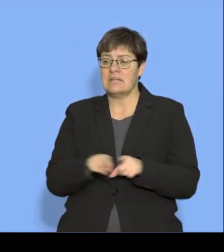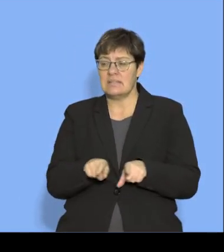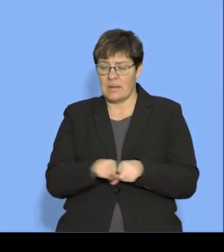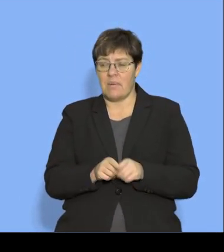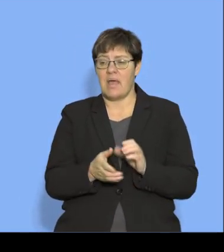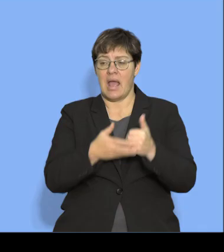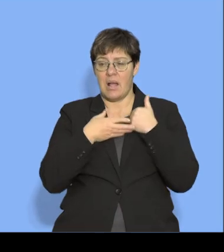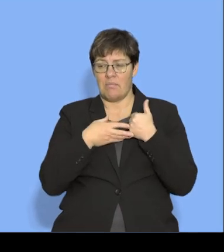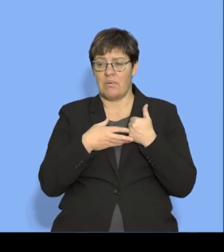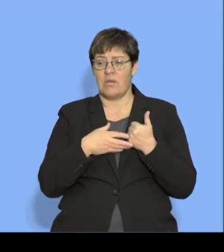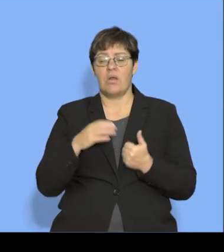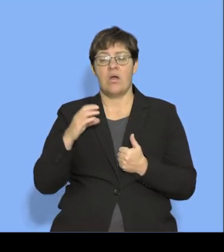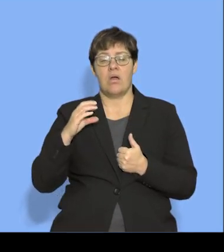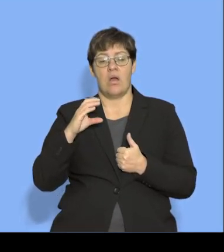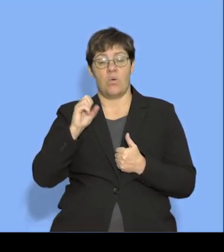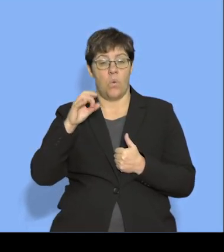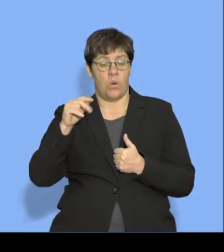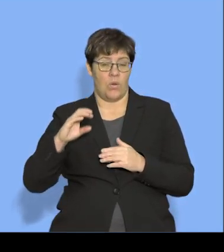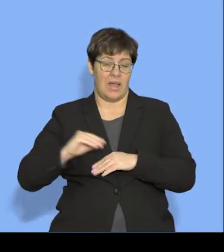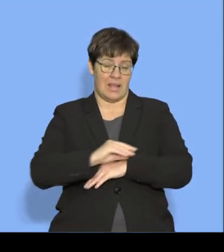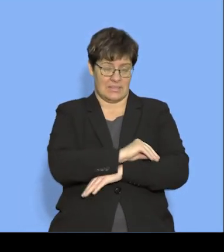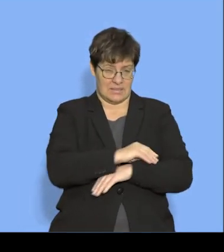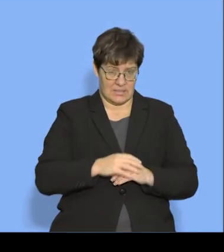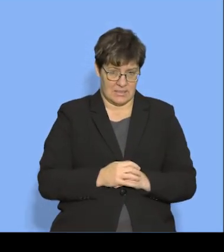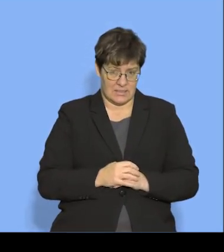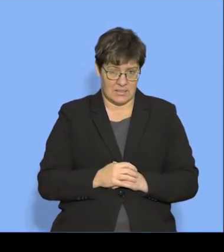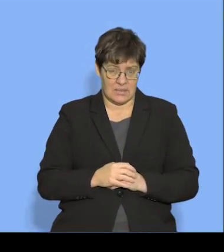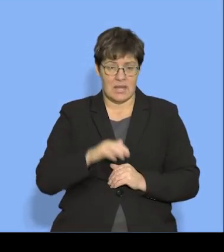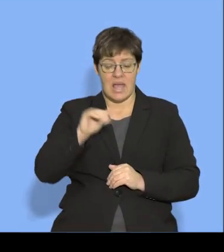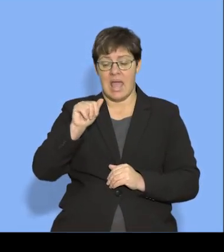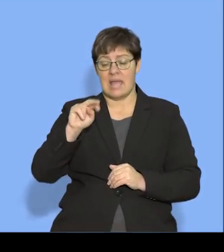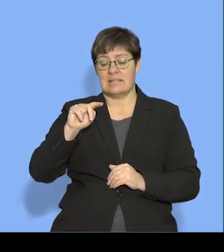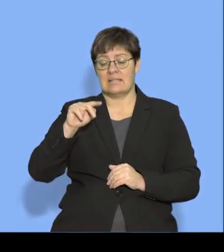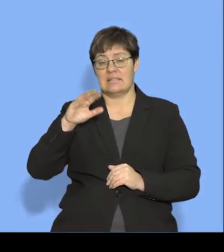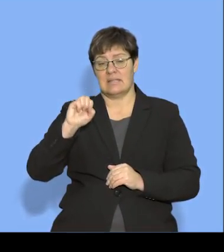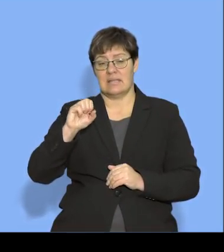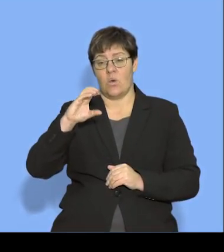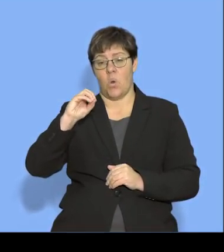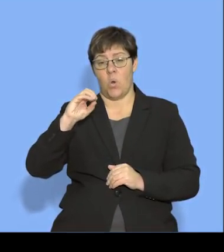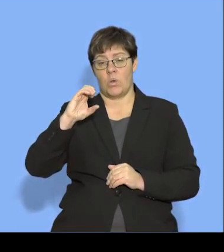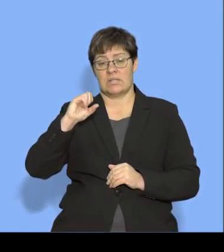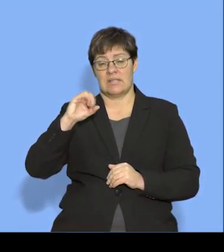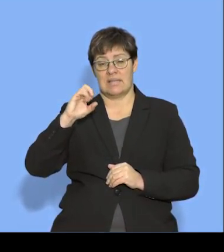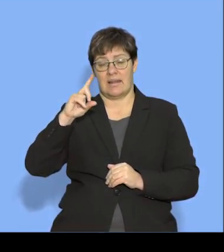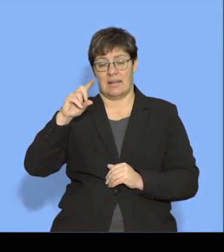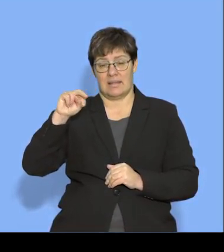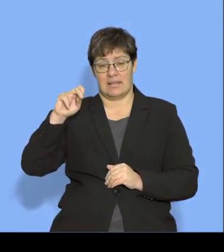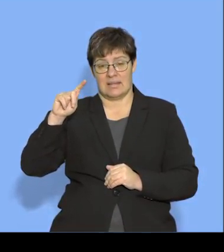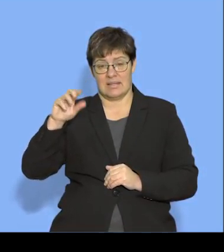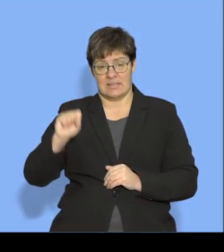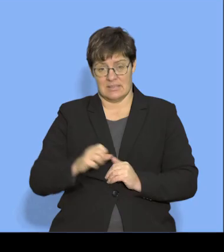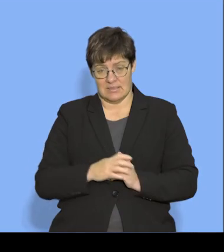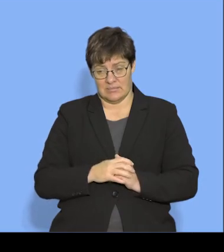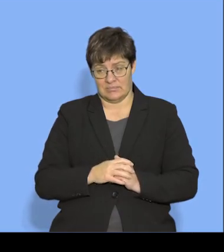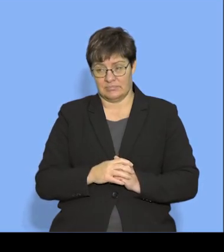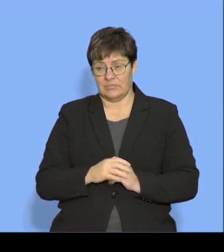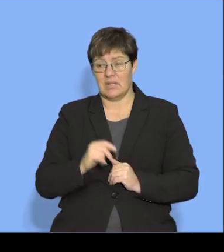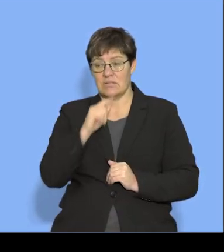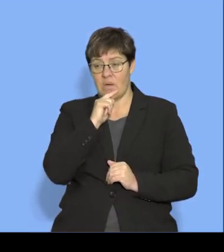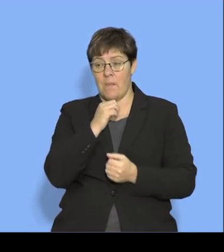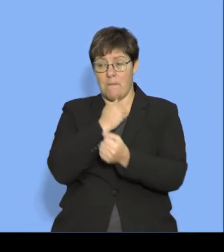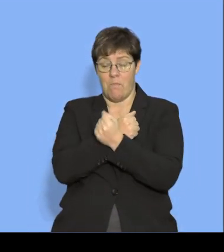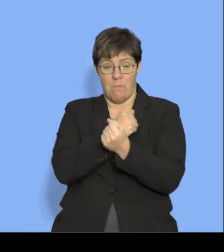They also produce substances that help prevent colon cancer, antioxidants. They play an important role in breaking down